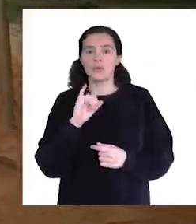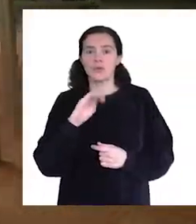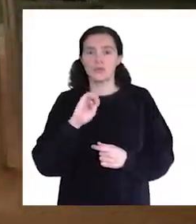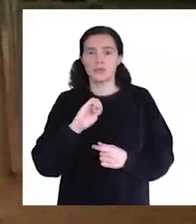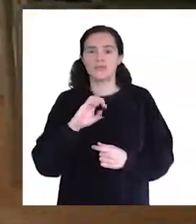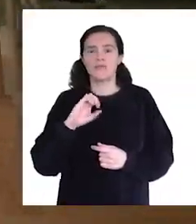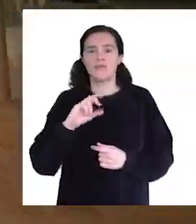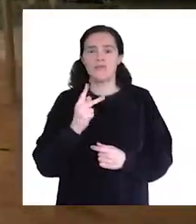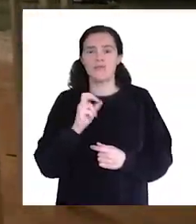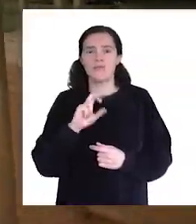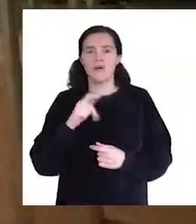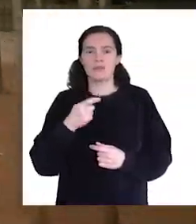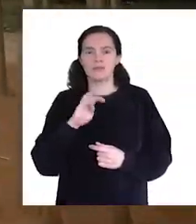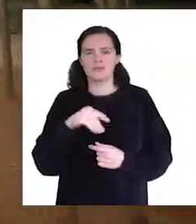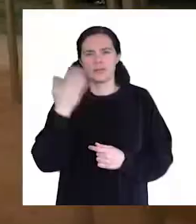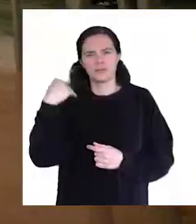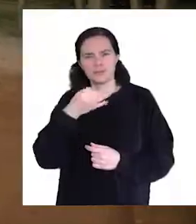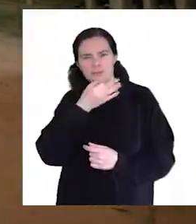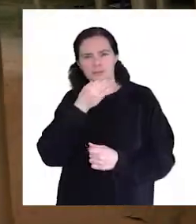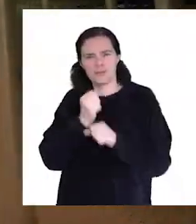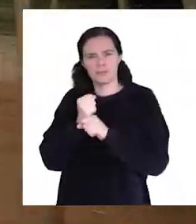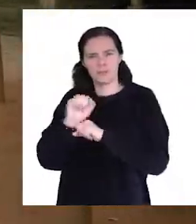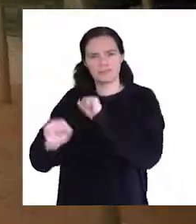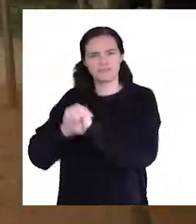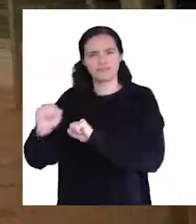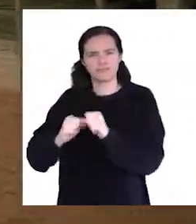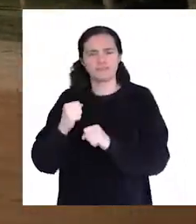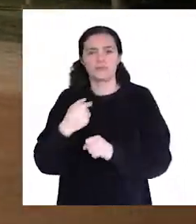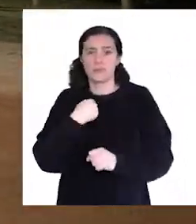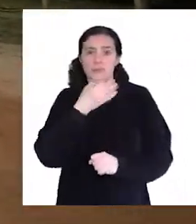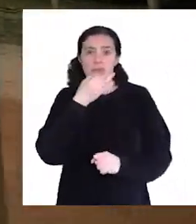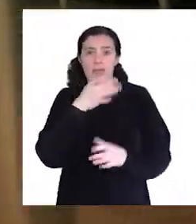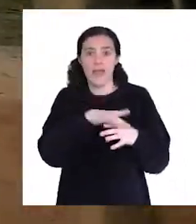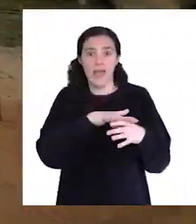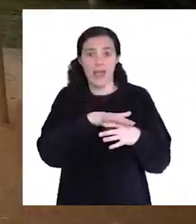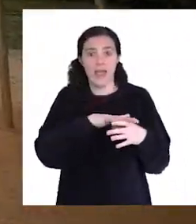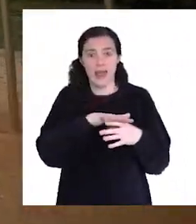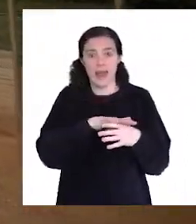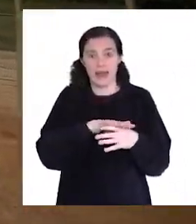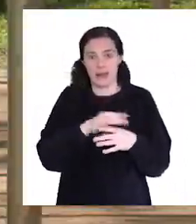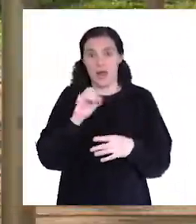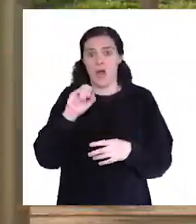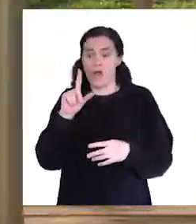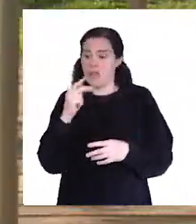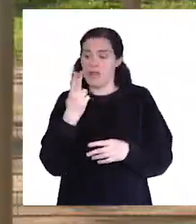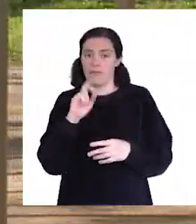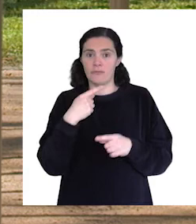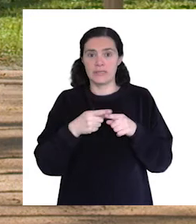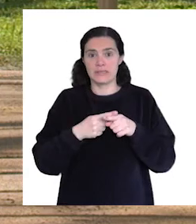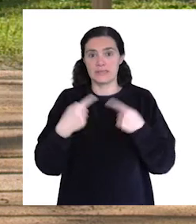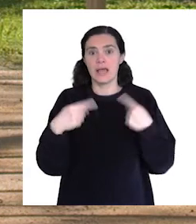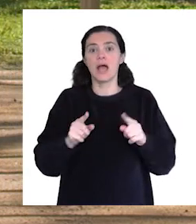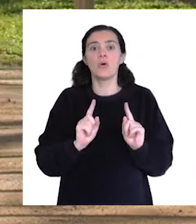Vortex. When I was talking about the other work, I mentioned that among the different disciplines that Olafur Eliasson